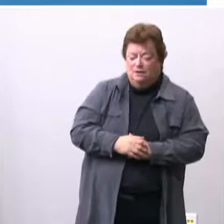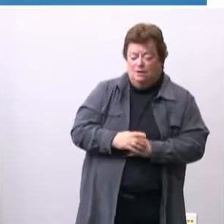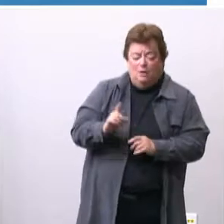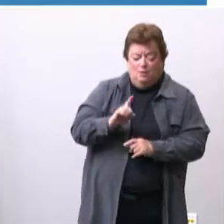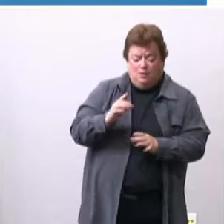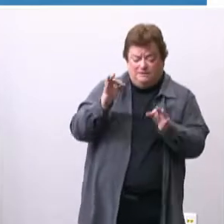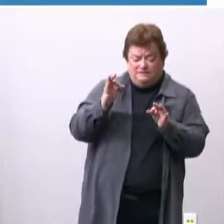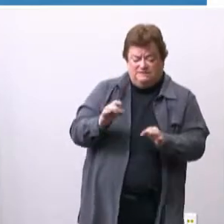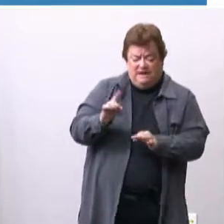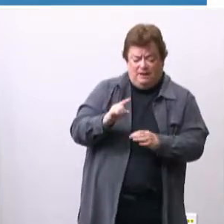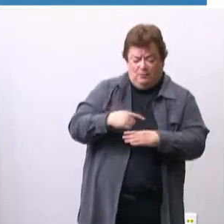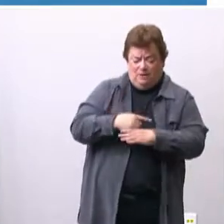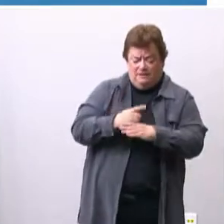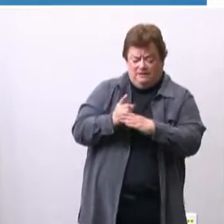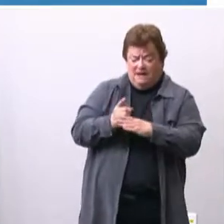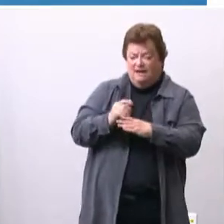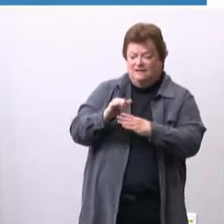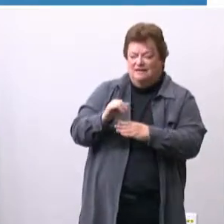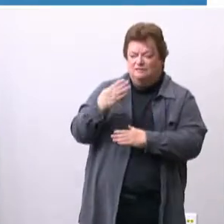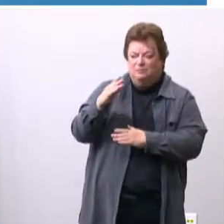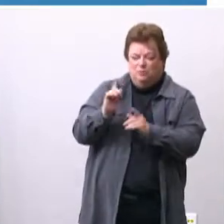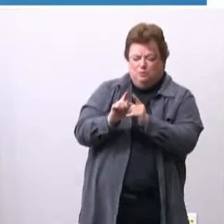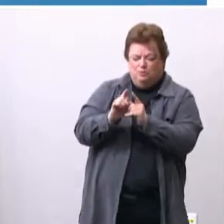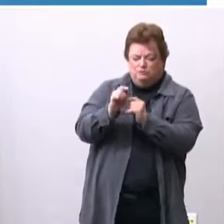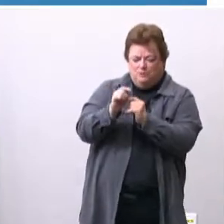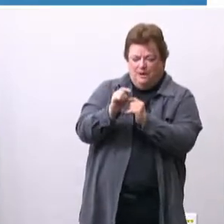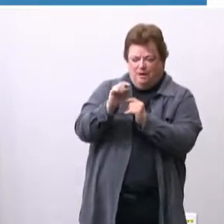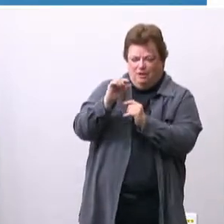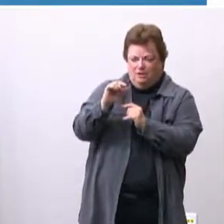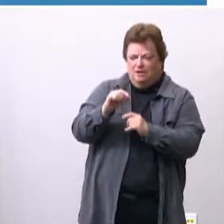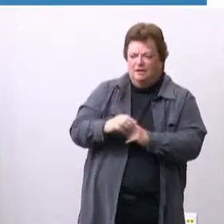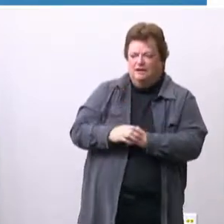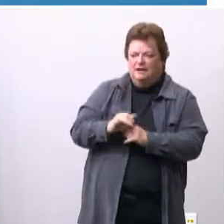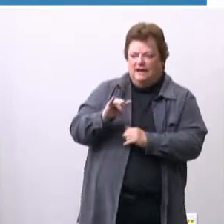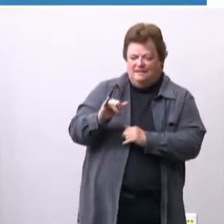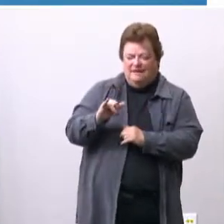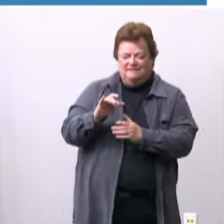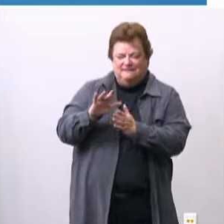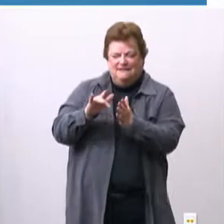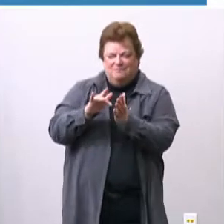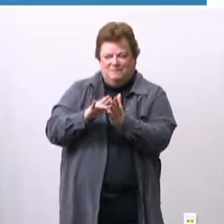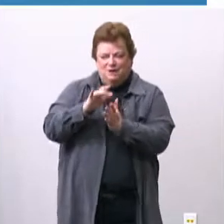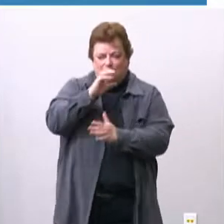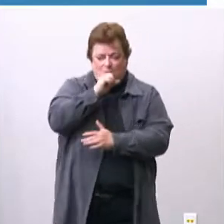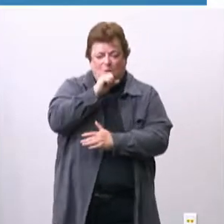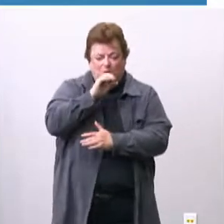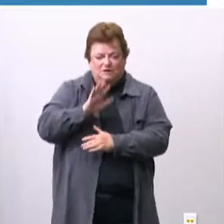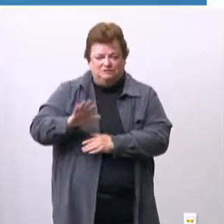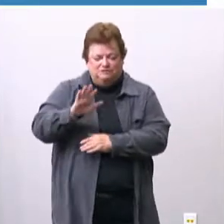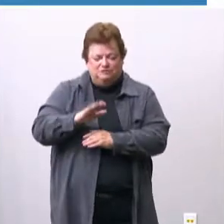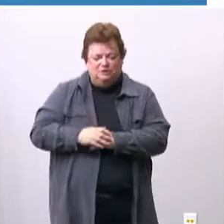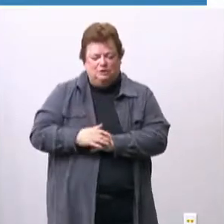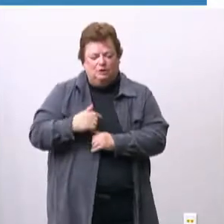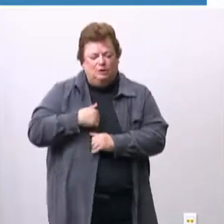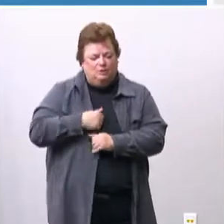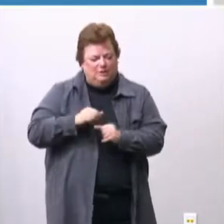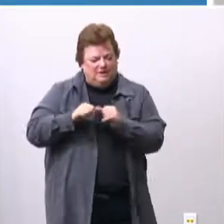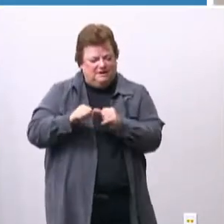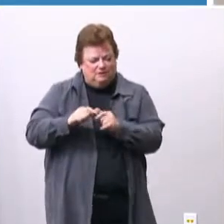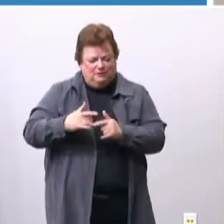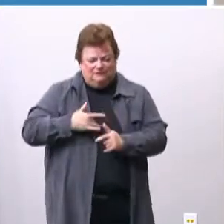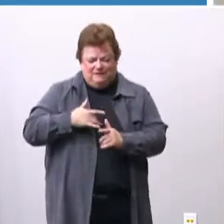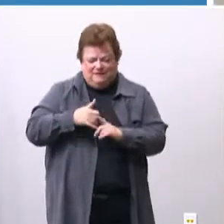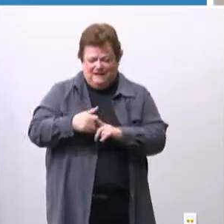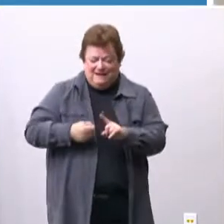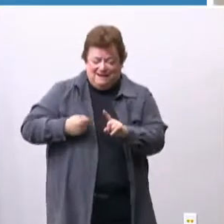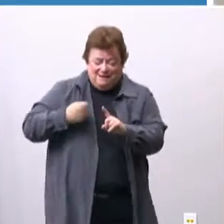shown by the blue square outlined in red, which can be seen in the mid-orange area. We continue to feel the